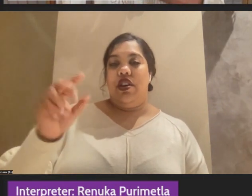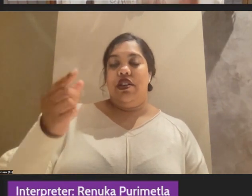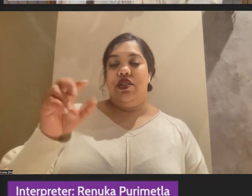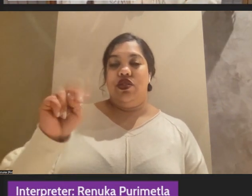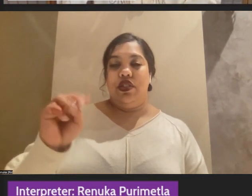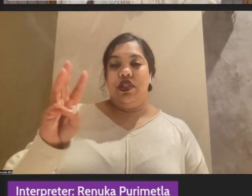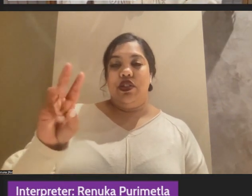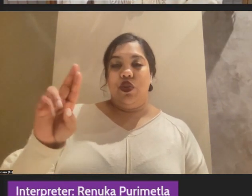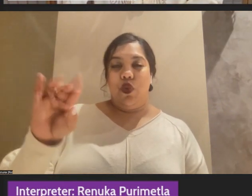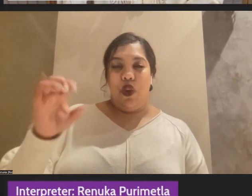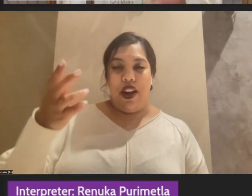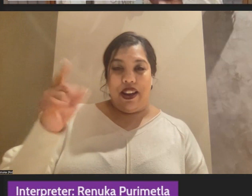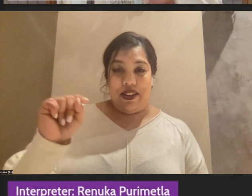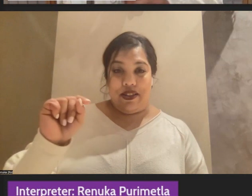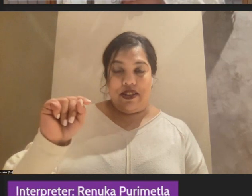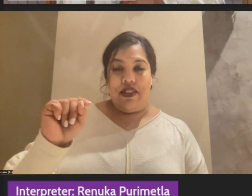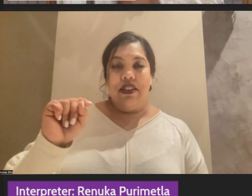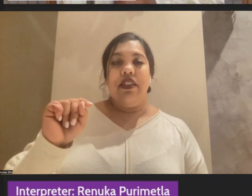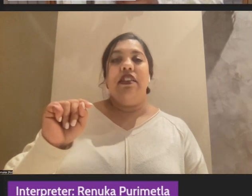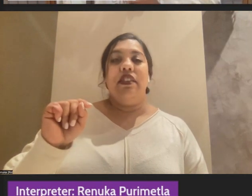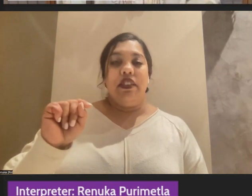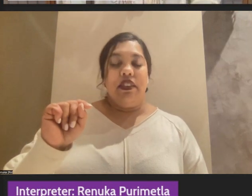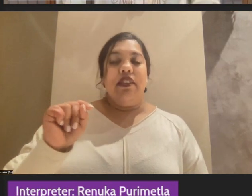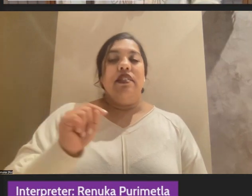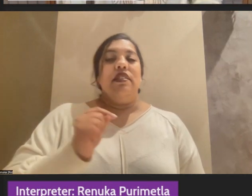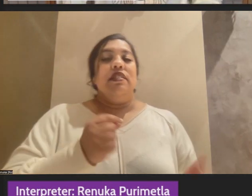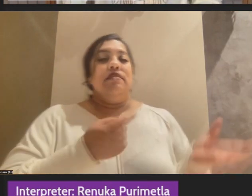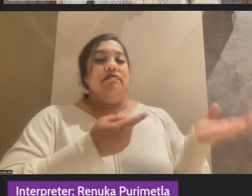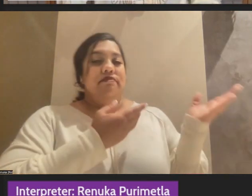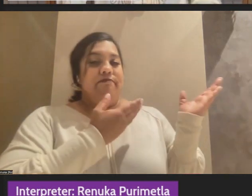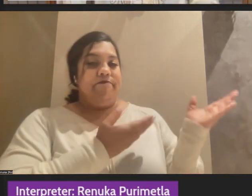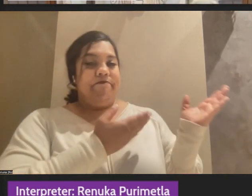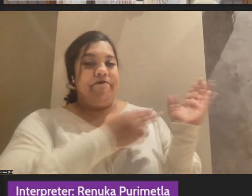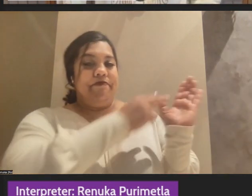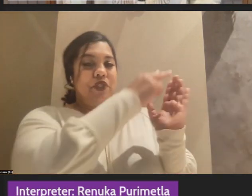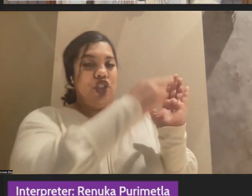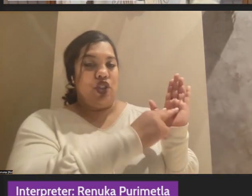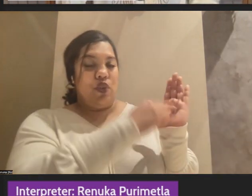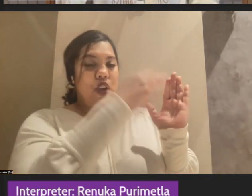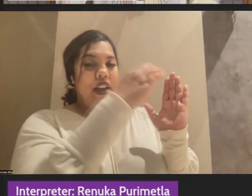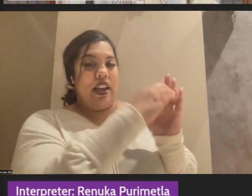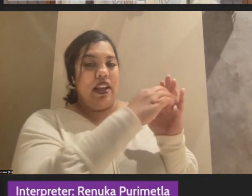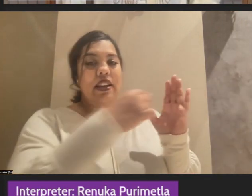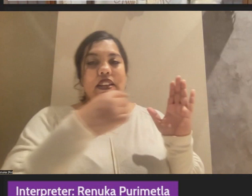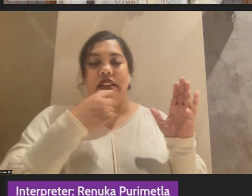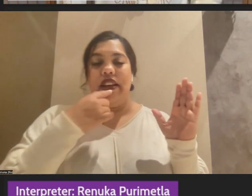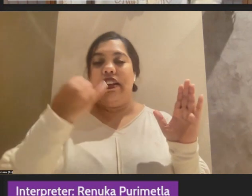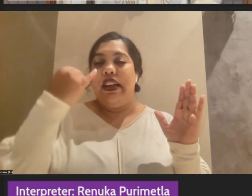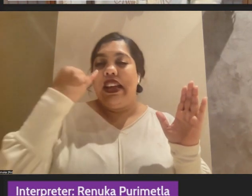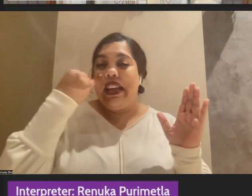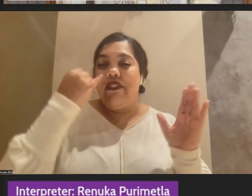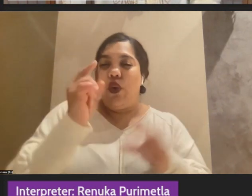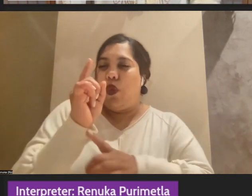change our outlook? We will at least be on the right track. At least. And I've heard